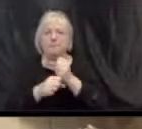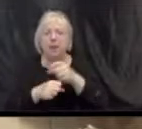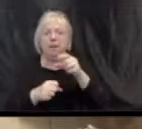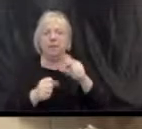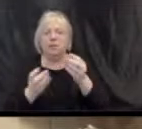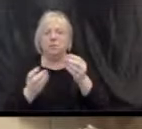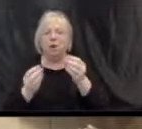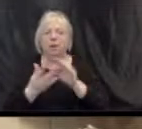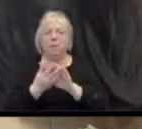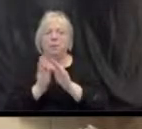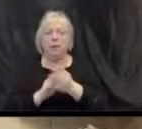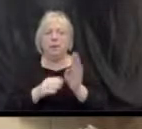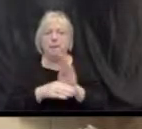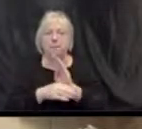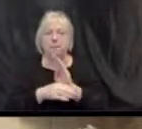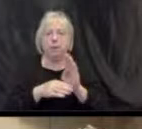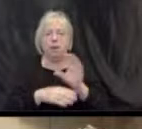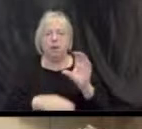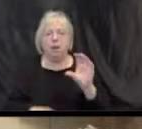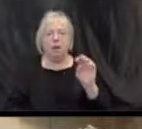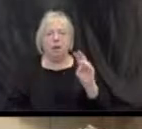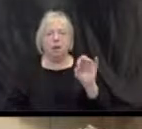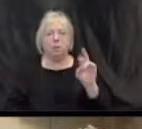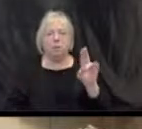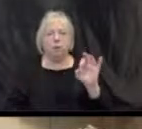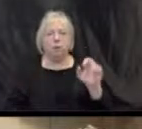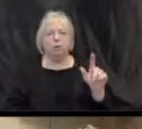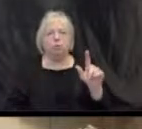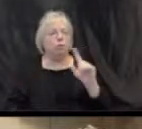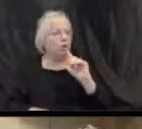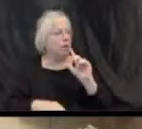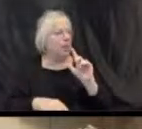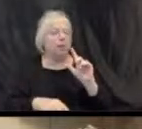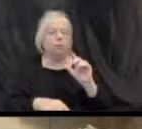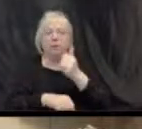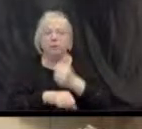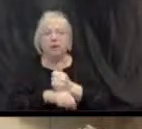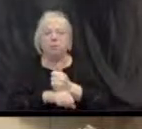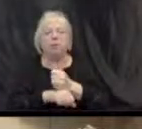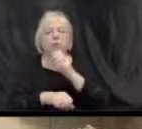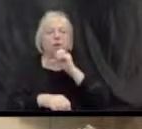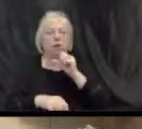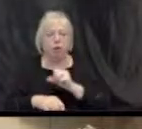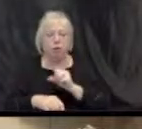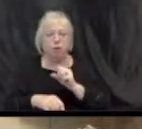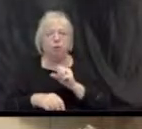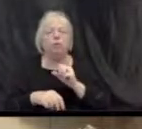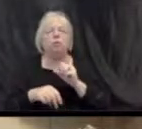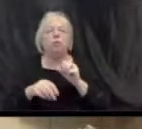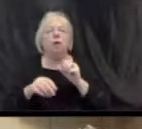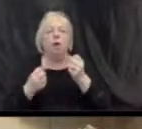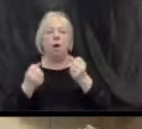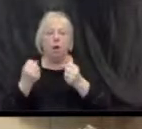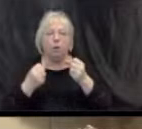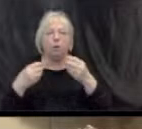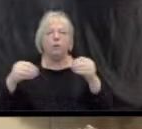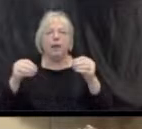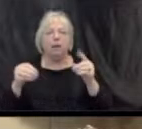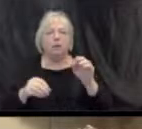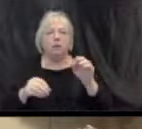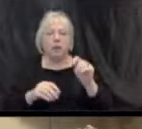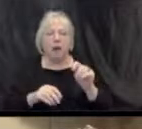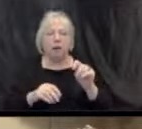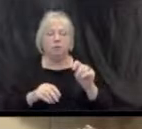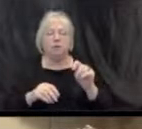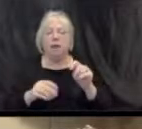property commercial, to establish a used auto sales lot. We are not planning on making any